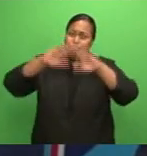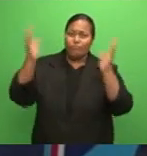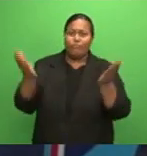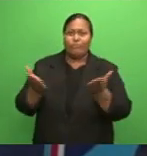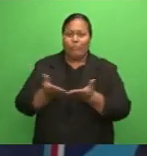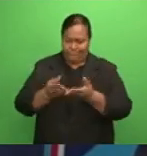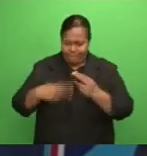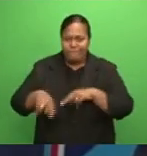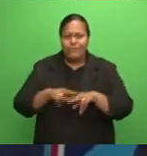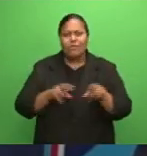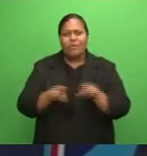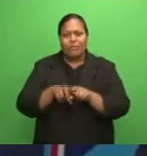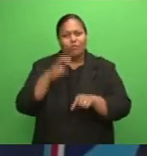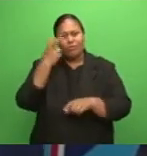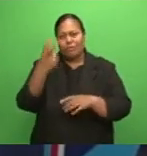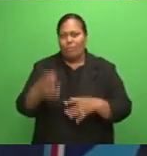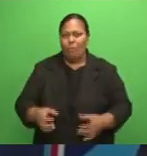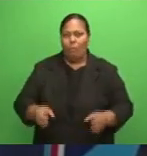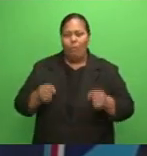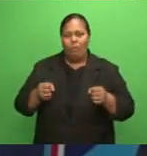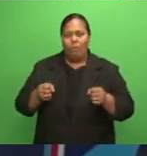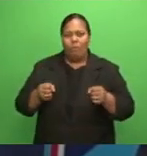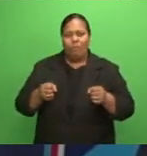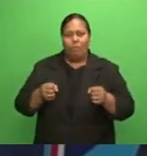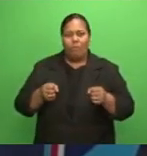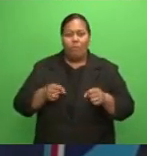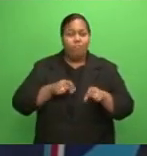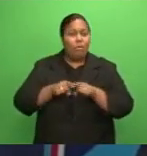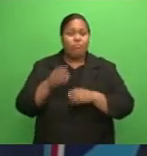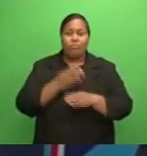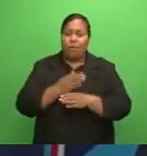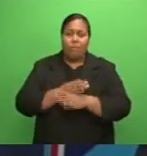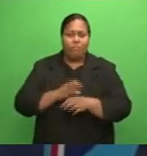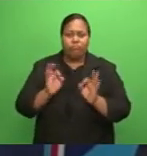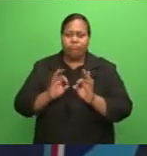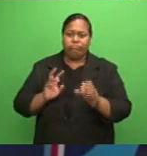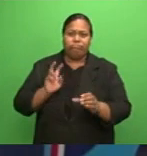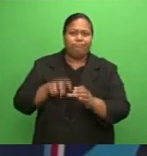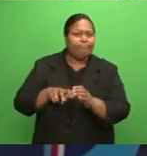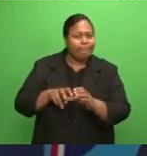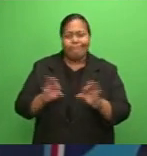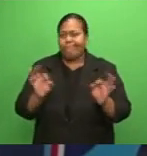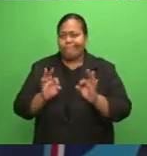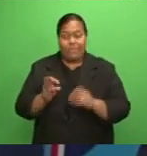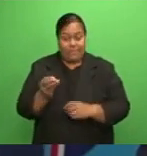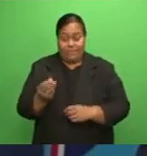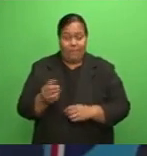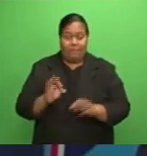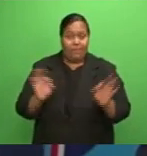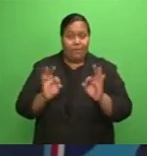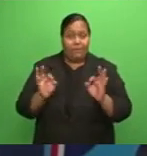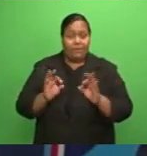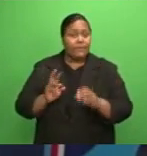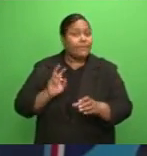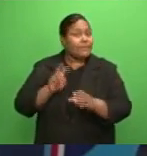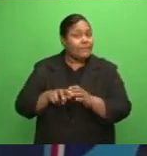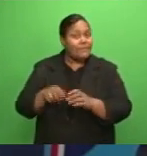halt. Many jobs have still not returned. Some may never. In